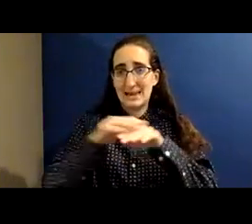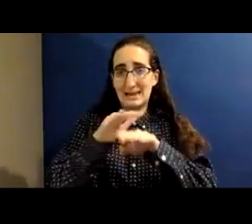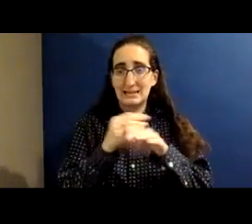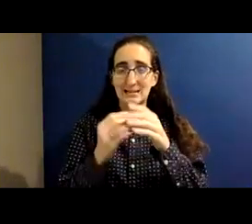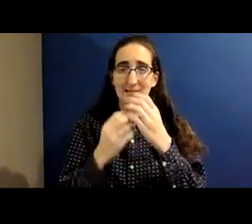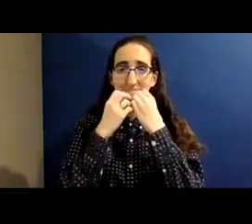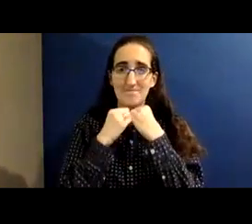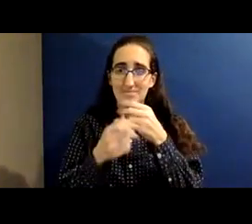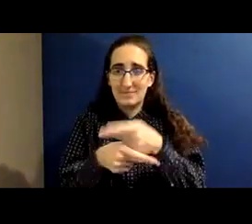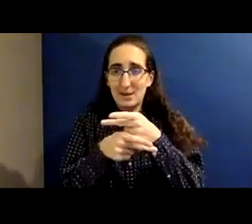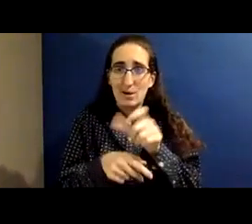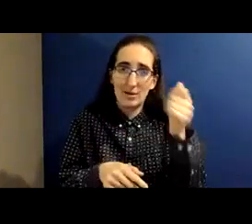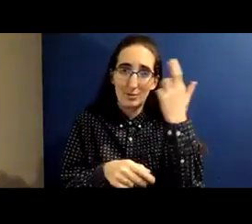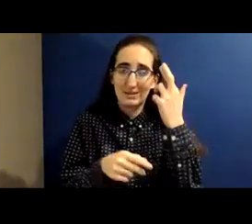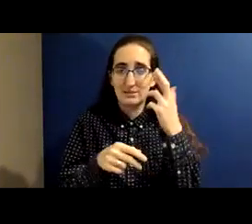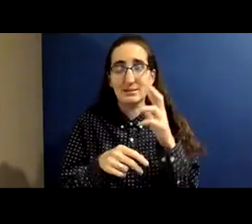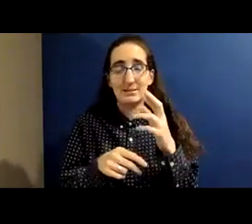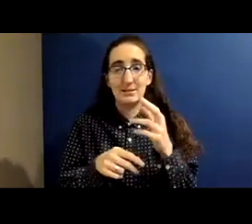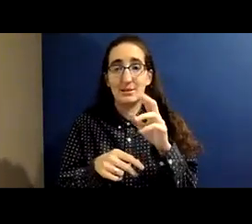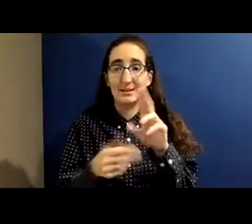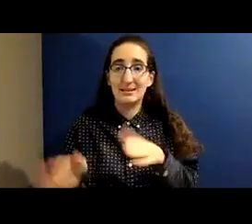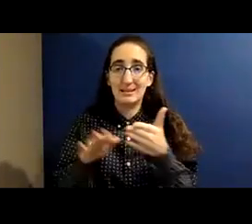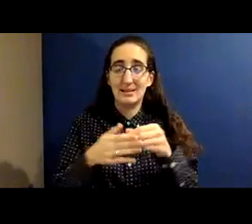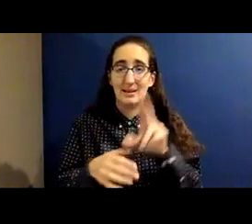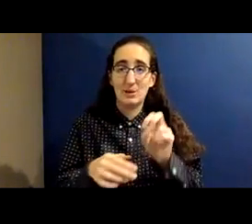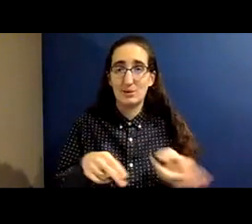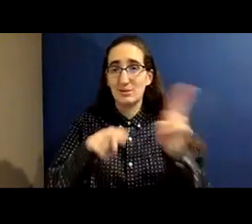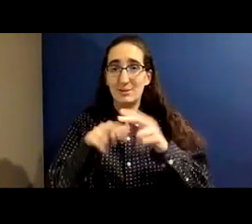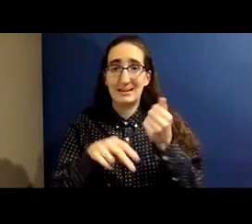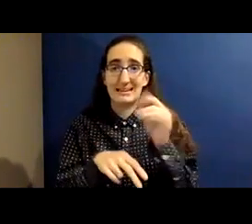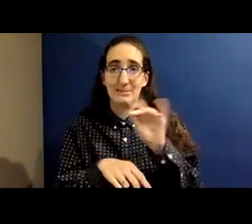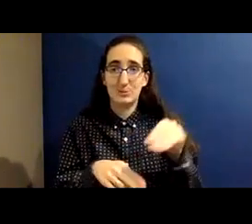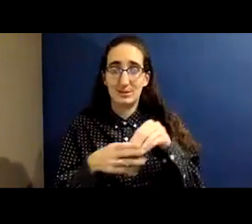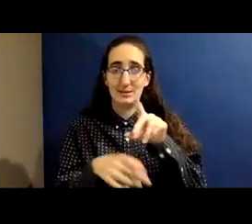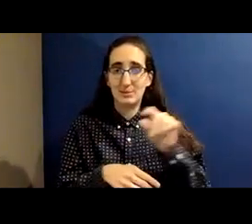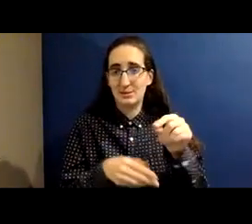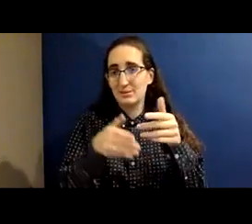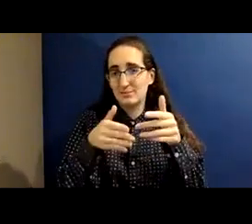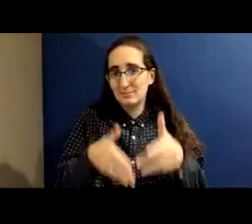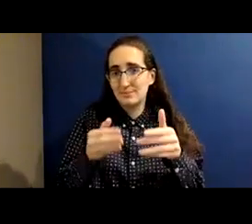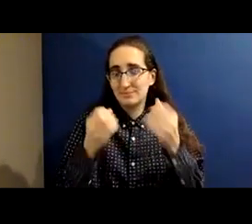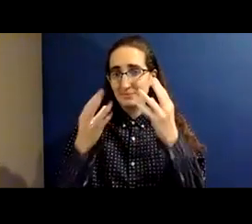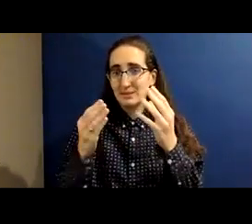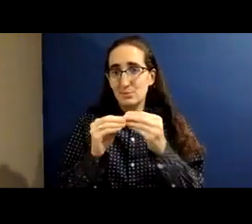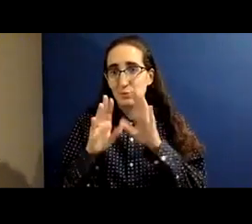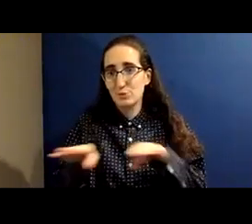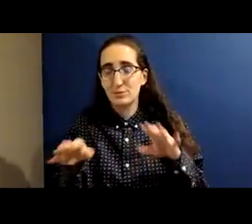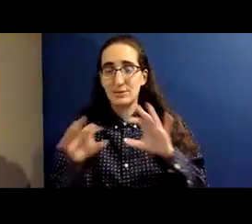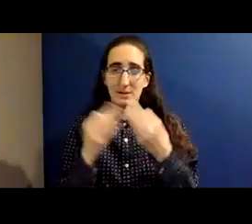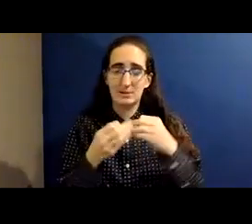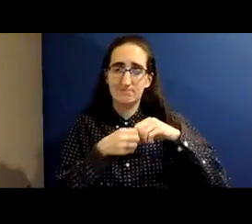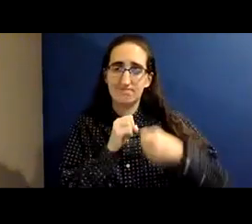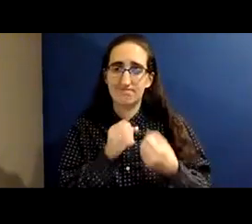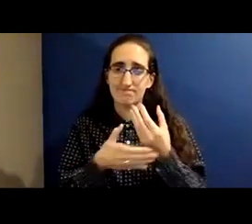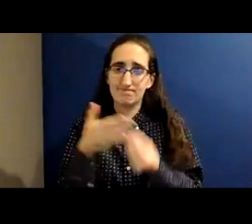reasons as well. Deaths in the US rose by 18% in 2020, leaving many more children and families grieving.